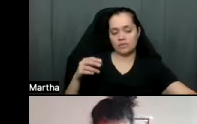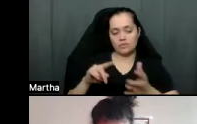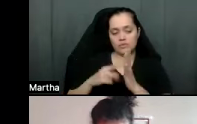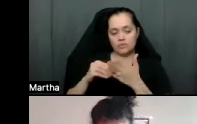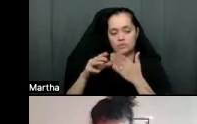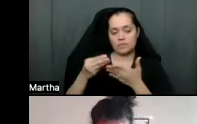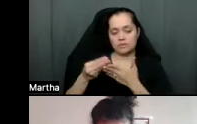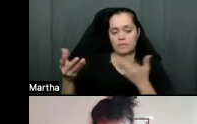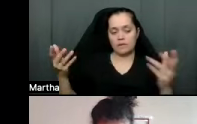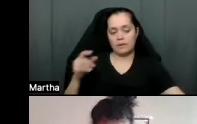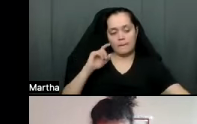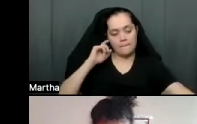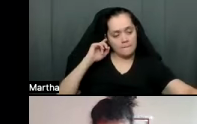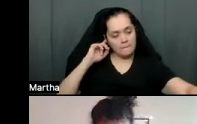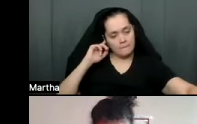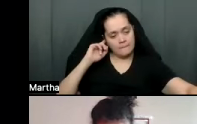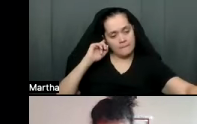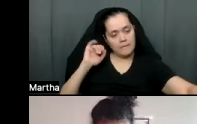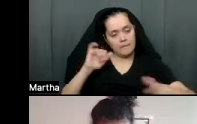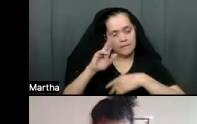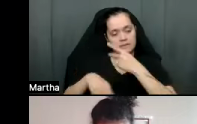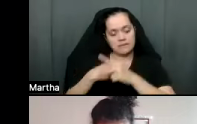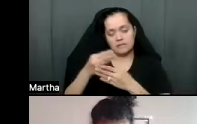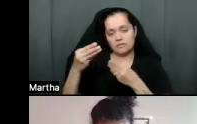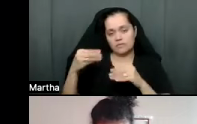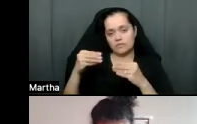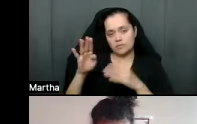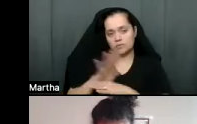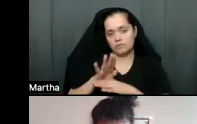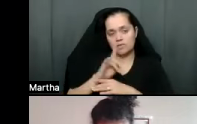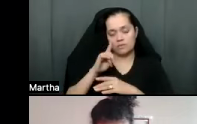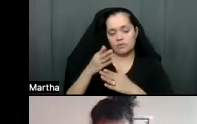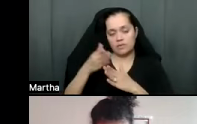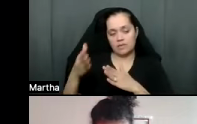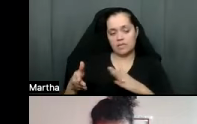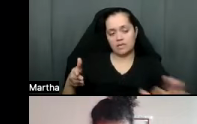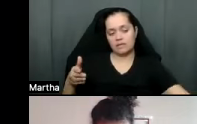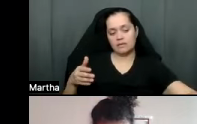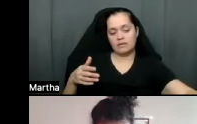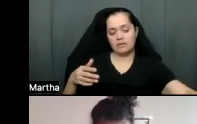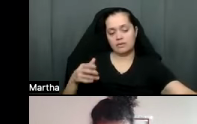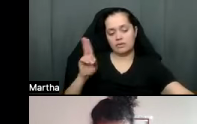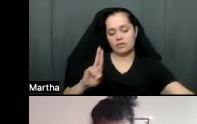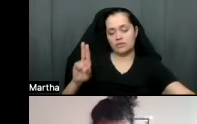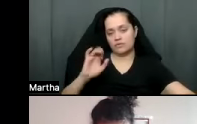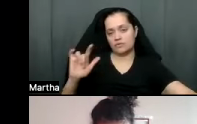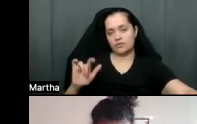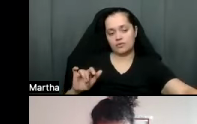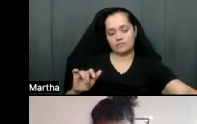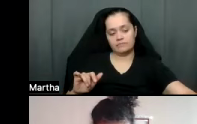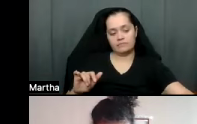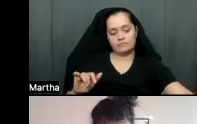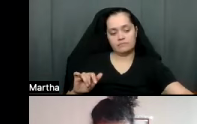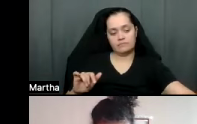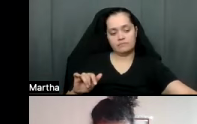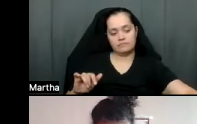buy? That's the type of stores or businesses that are going to be next to the University of Illinois. Well,